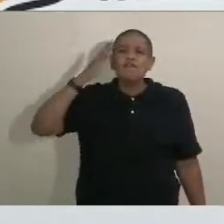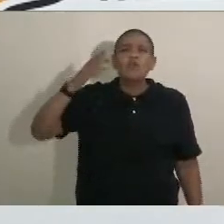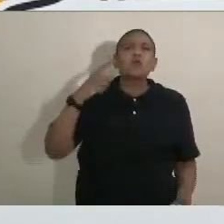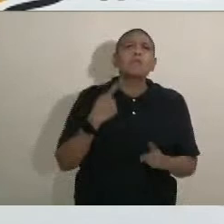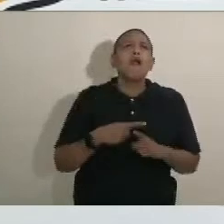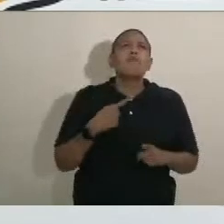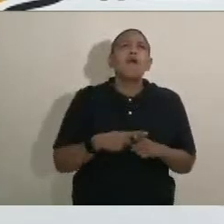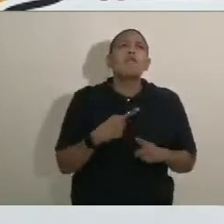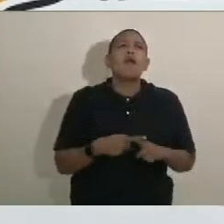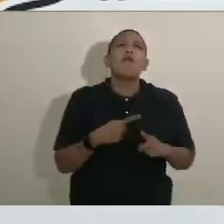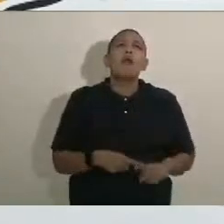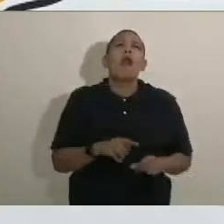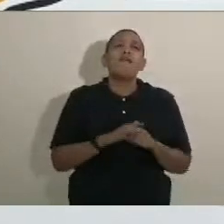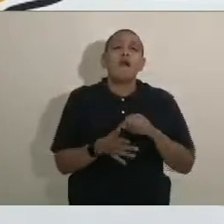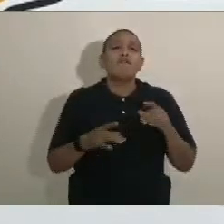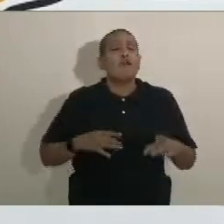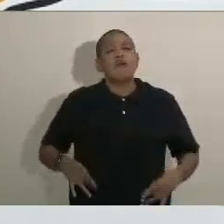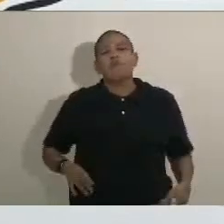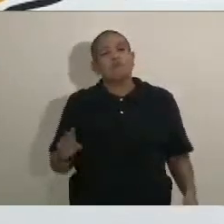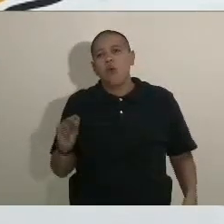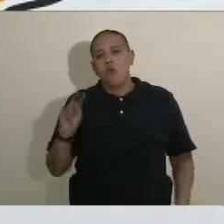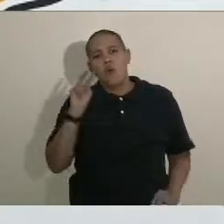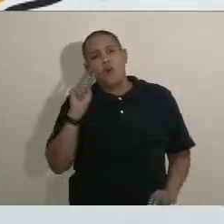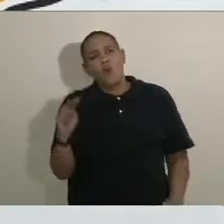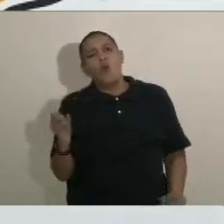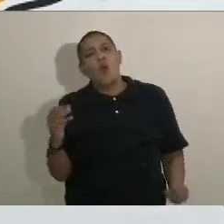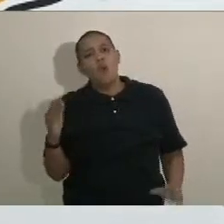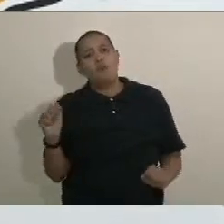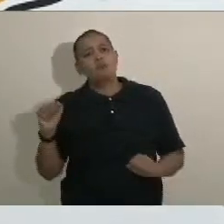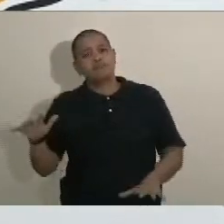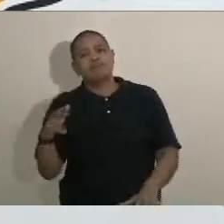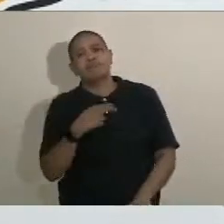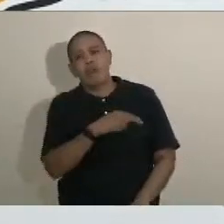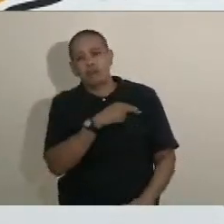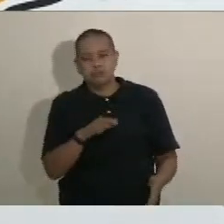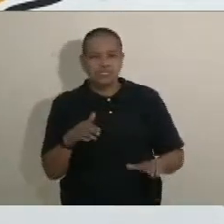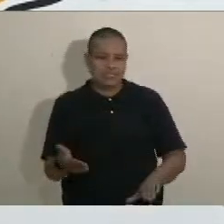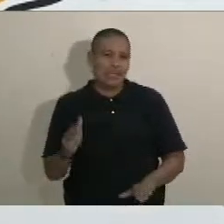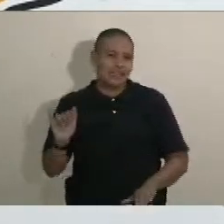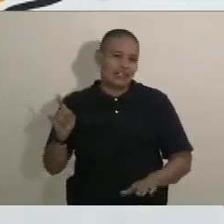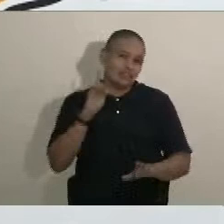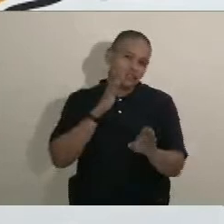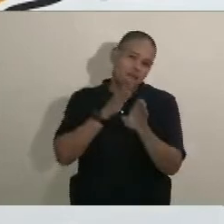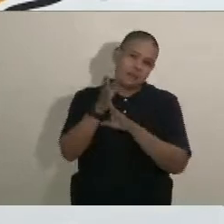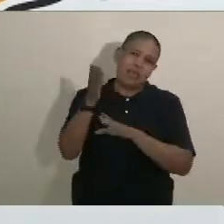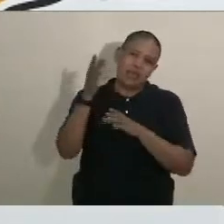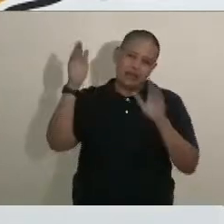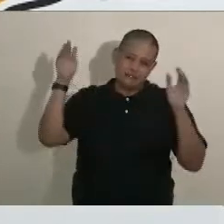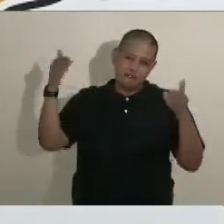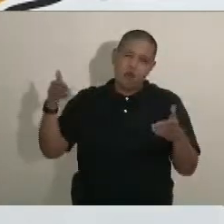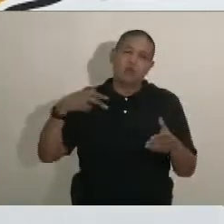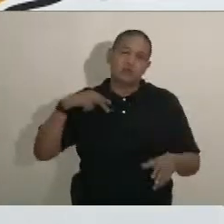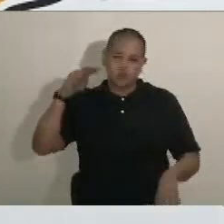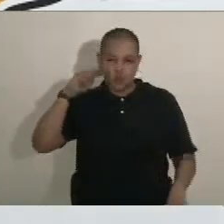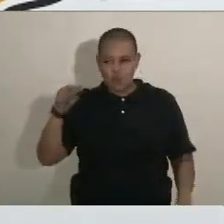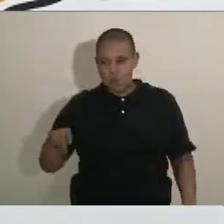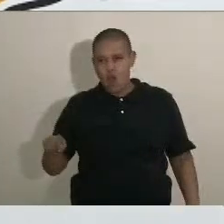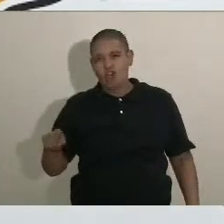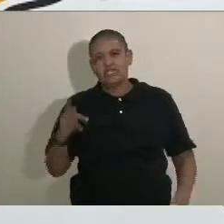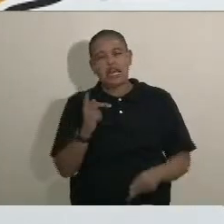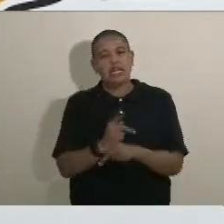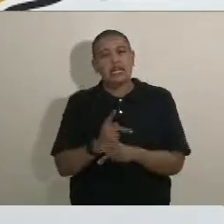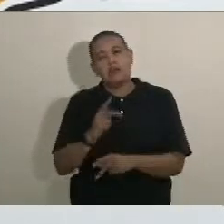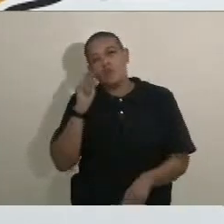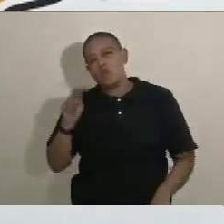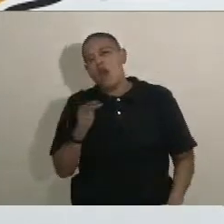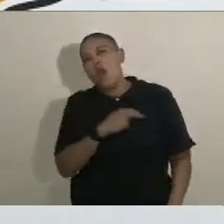positivity, it is about hospitalization and deaths. Those are the figures that we are watching and will continue to